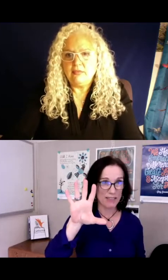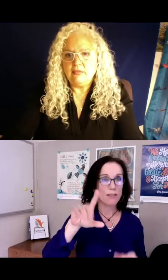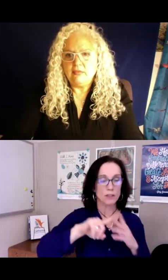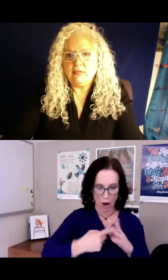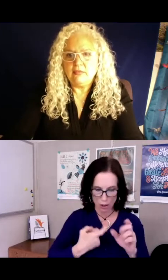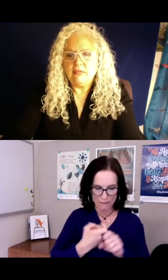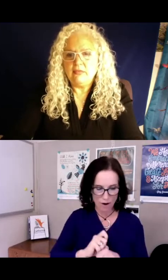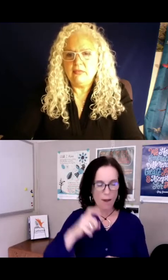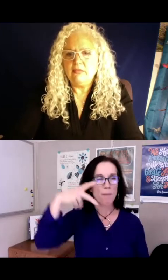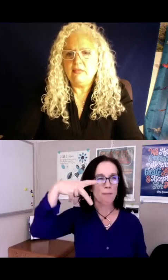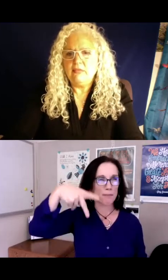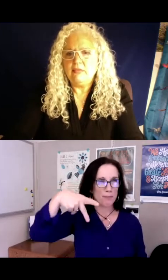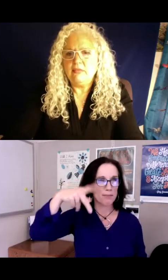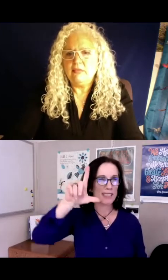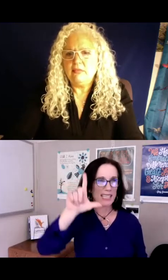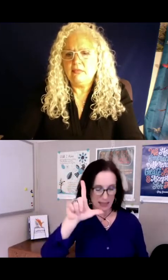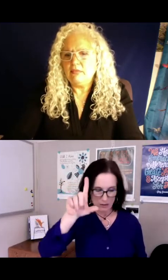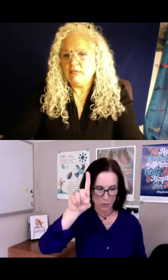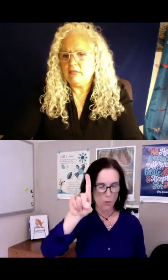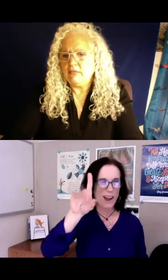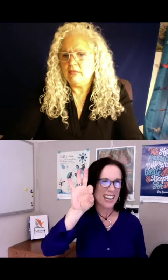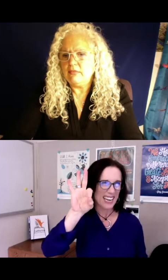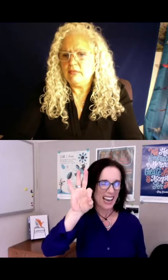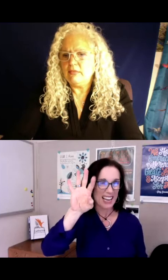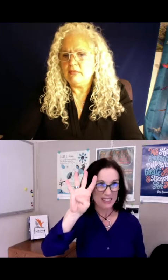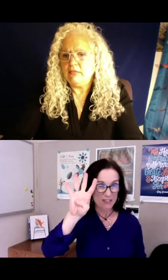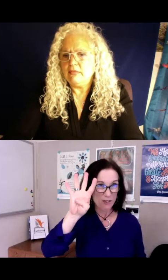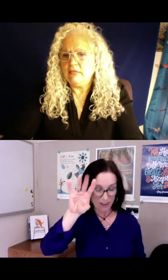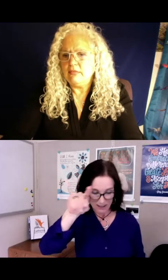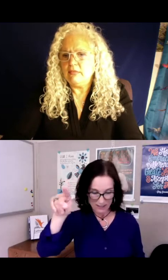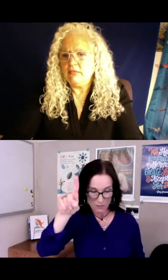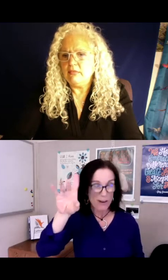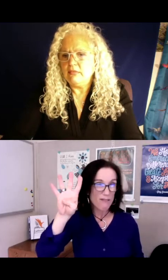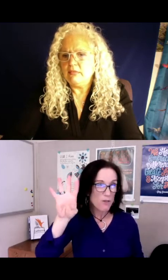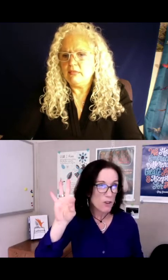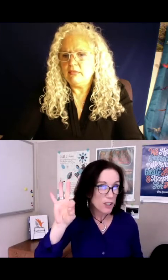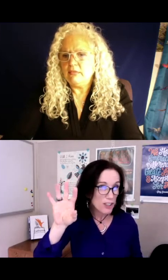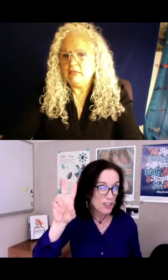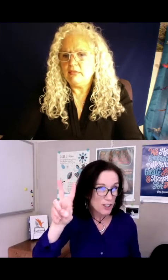1975. And that started from PL